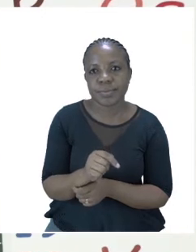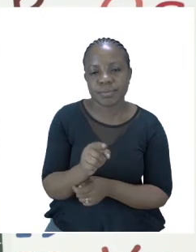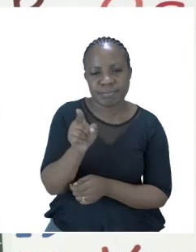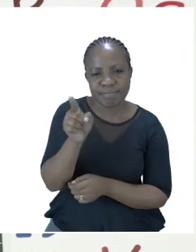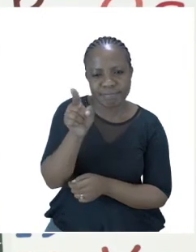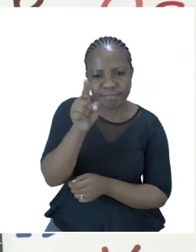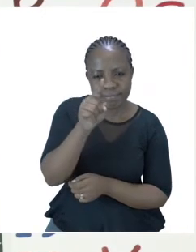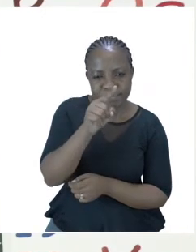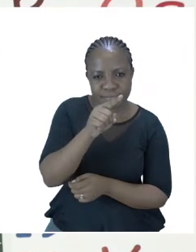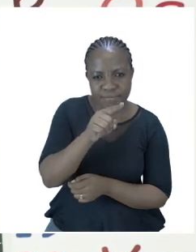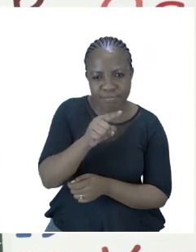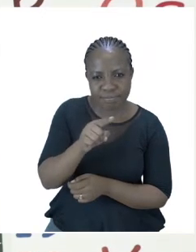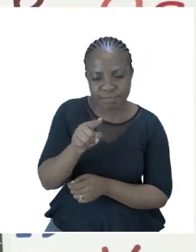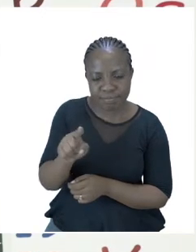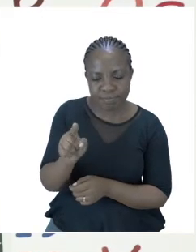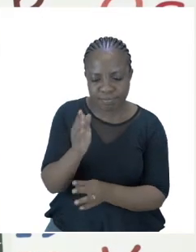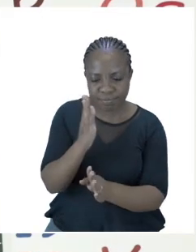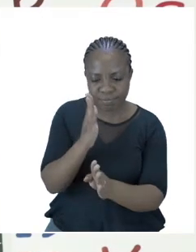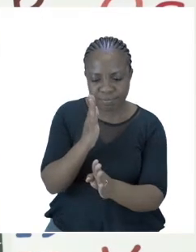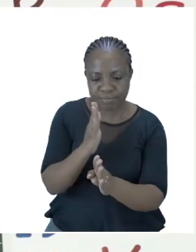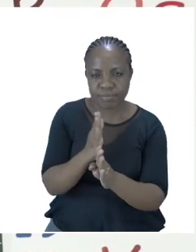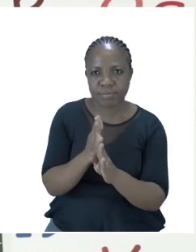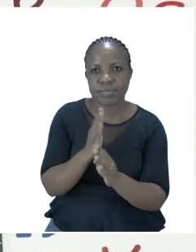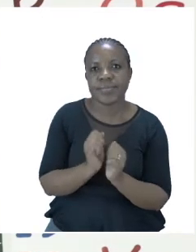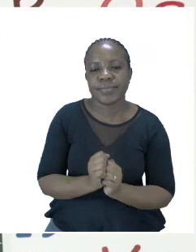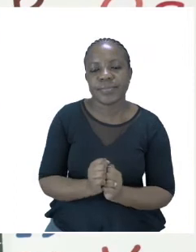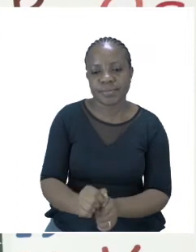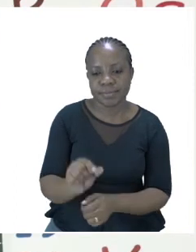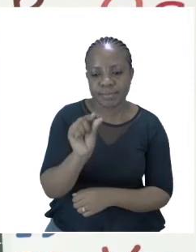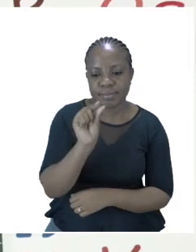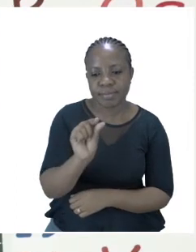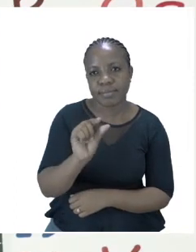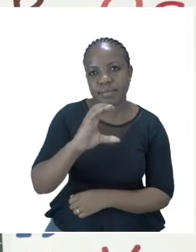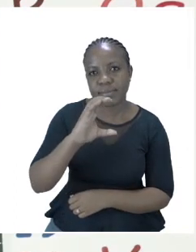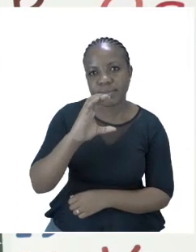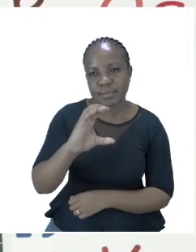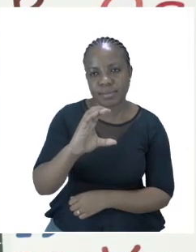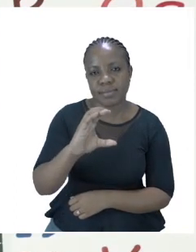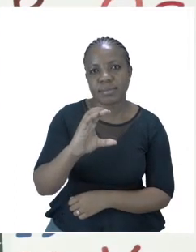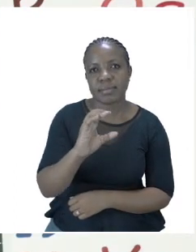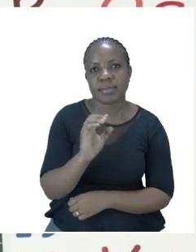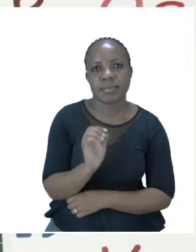C now. And now let's make the small c. Let's go